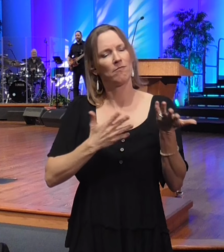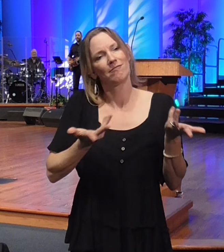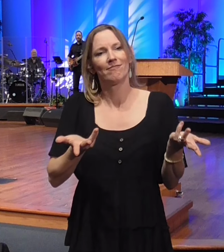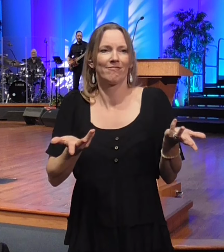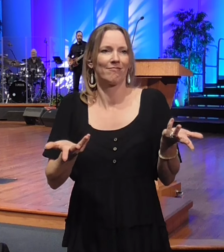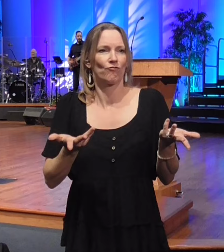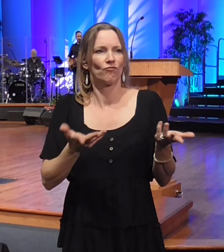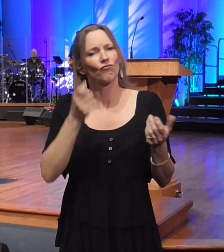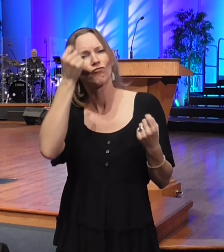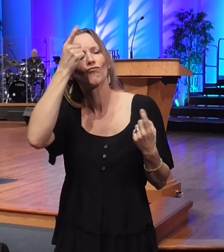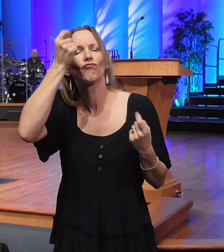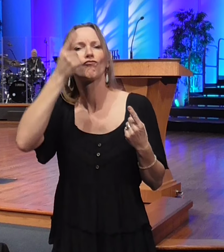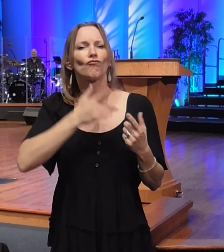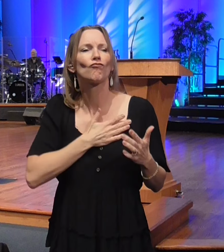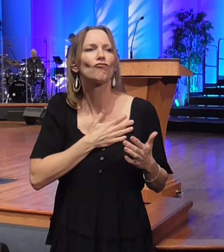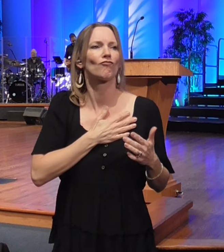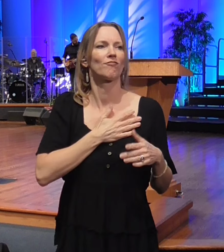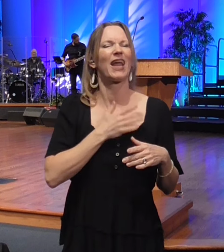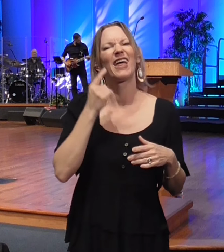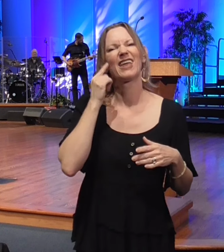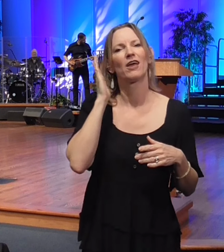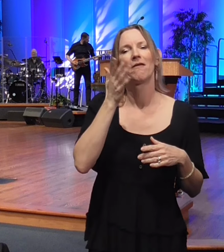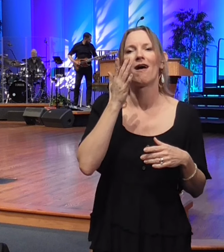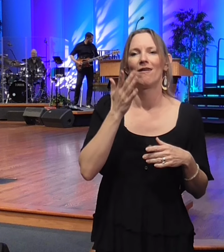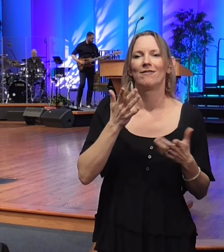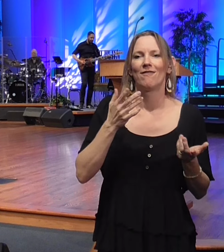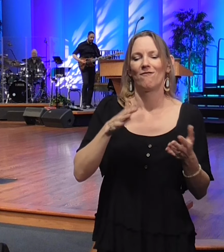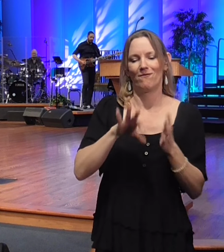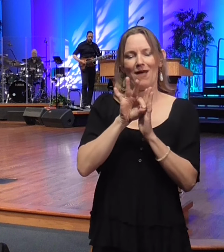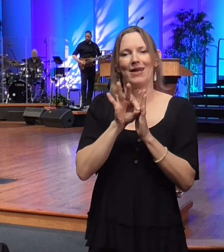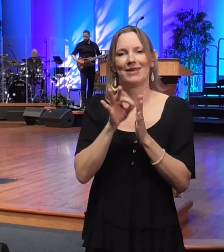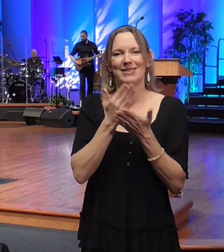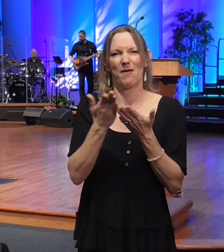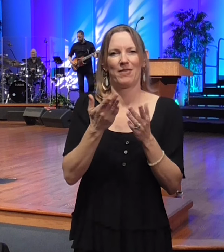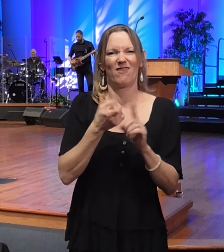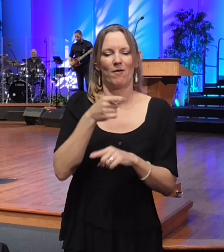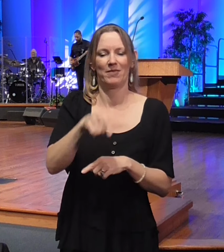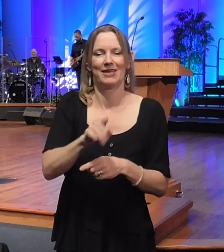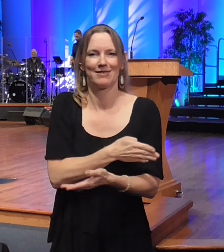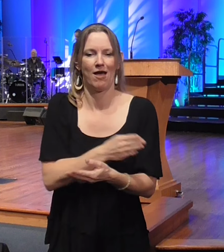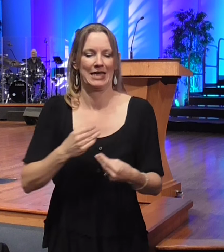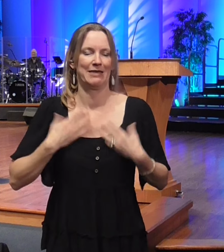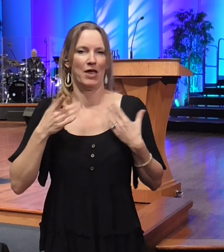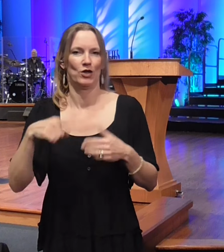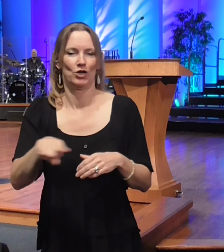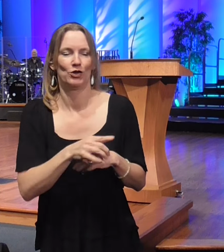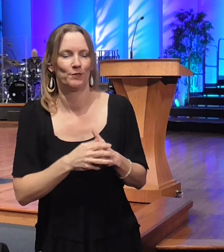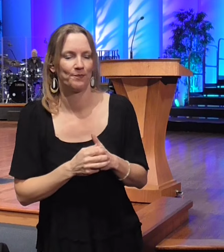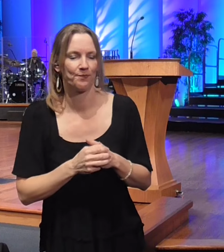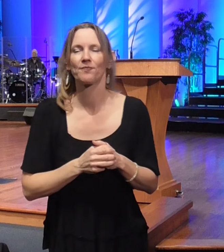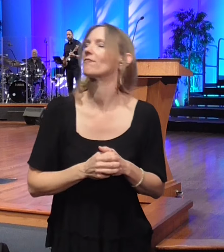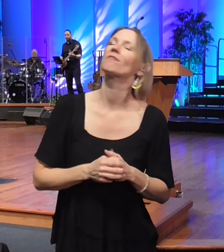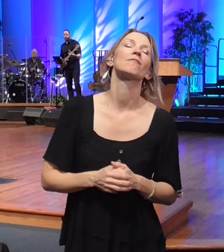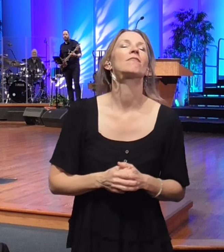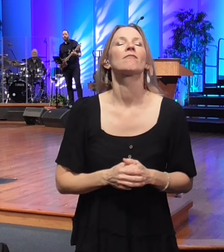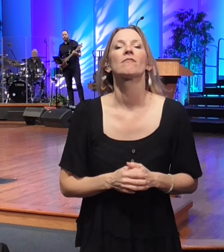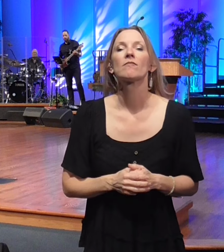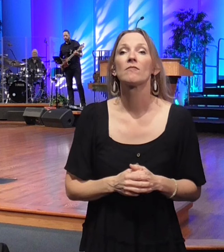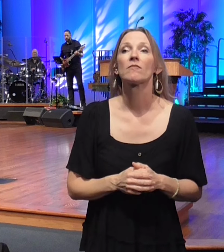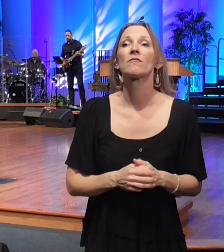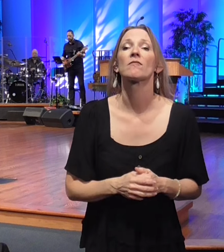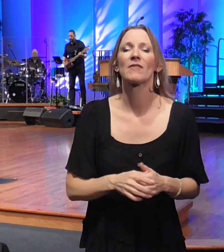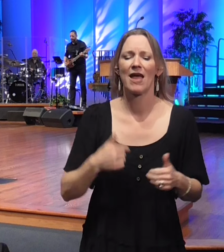right? So I think you'll find something in it that inspires you. Here we go.